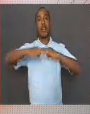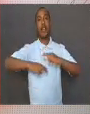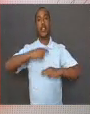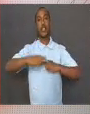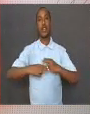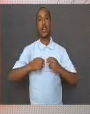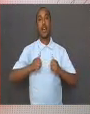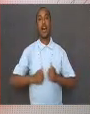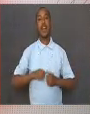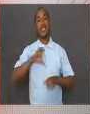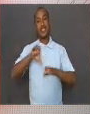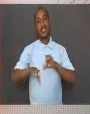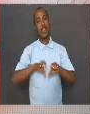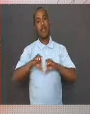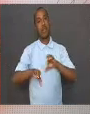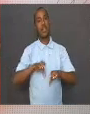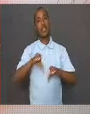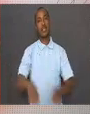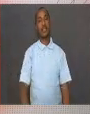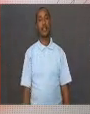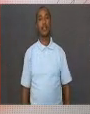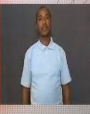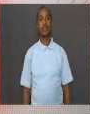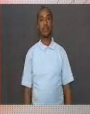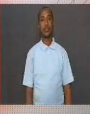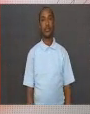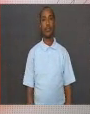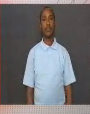chemical reaction has taken place.